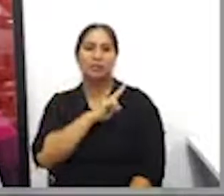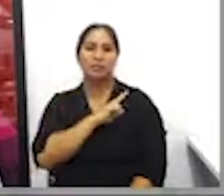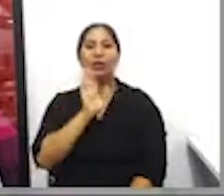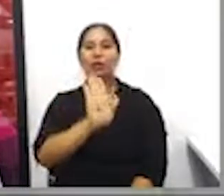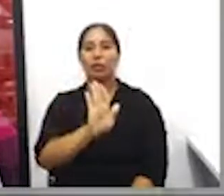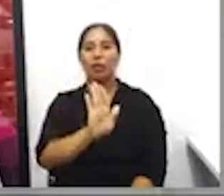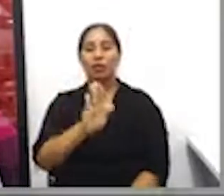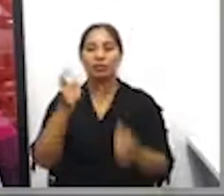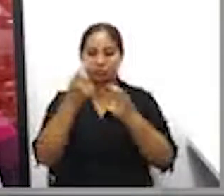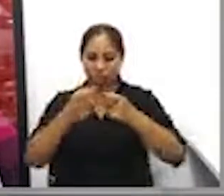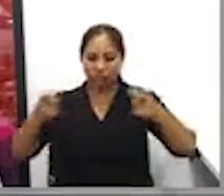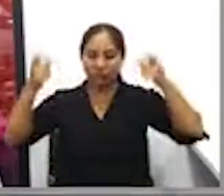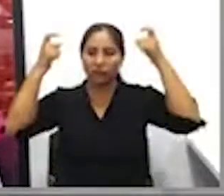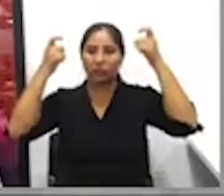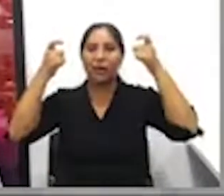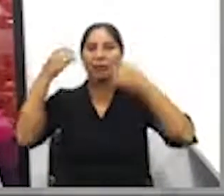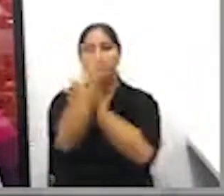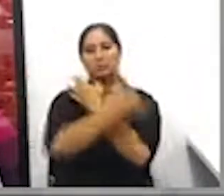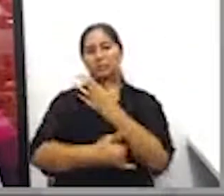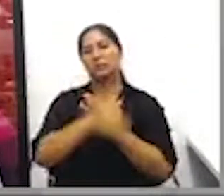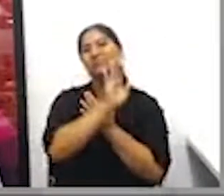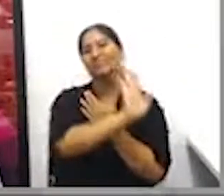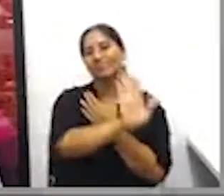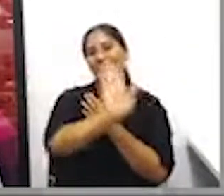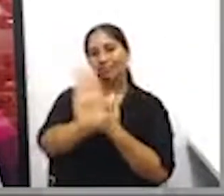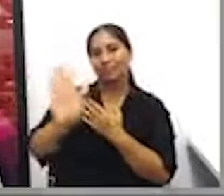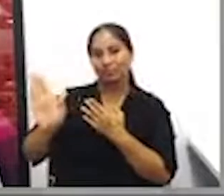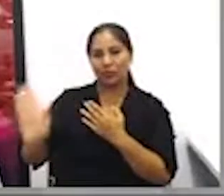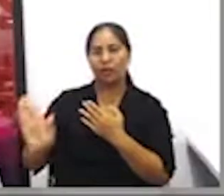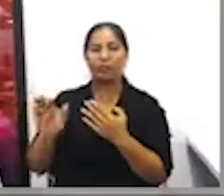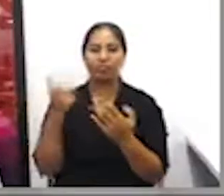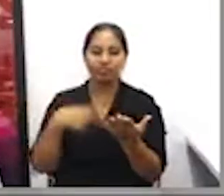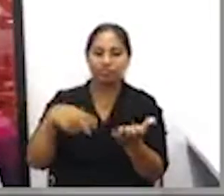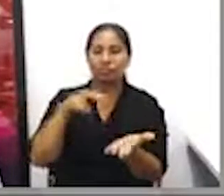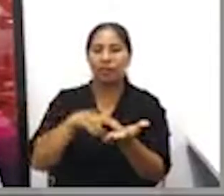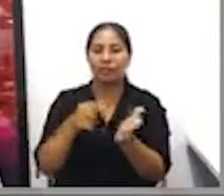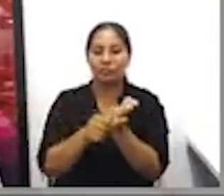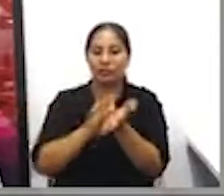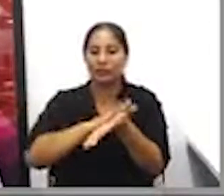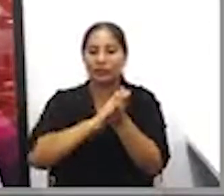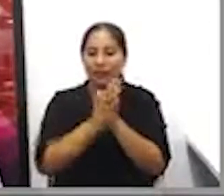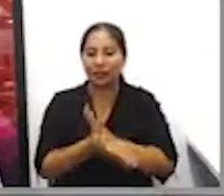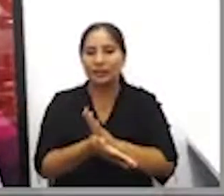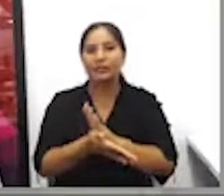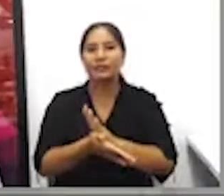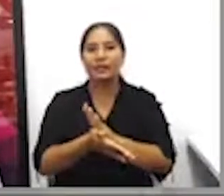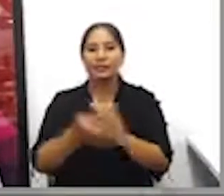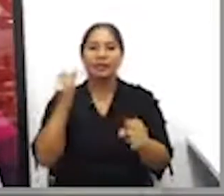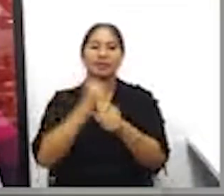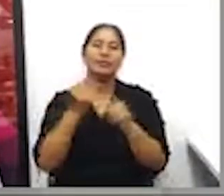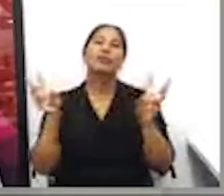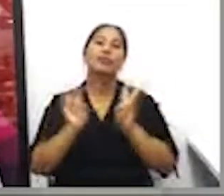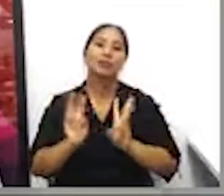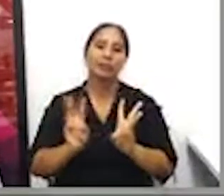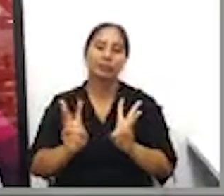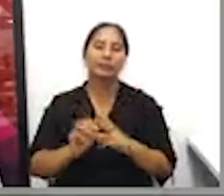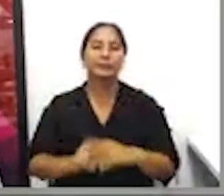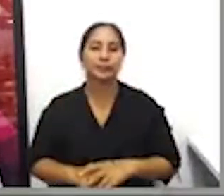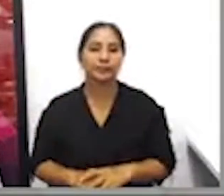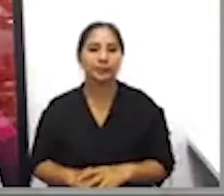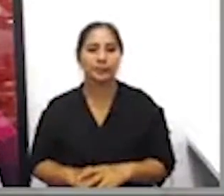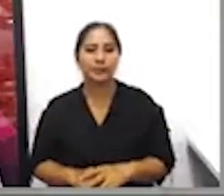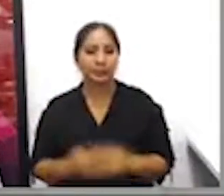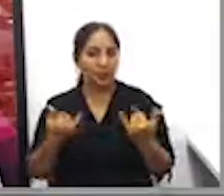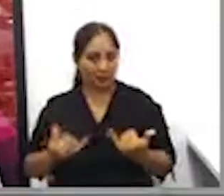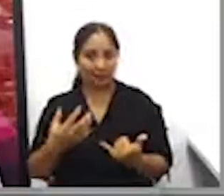citizens to ask of their government for what they need, to